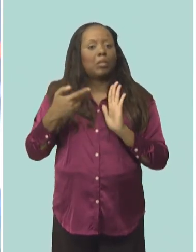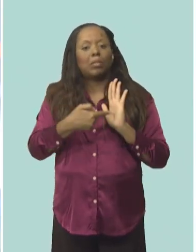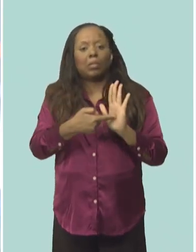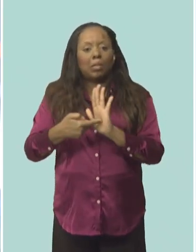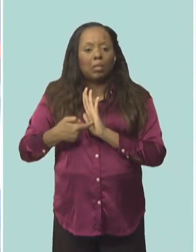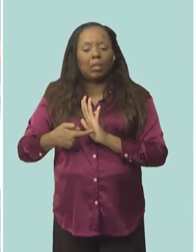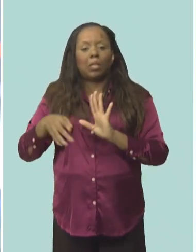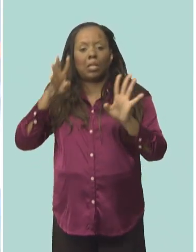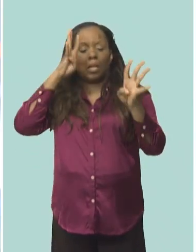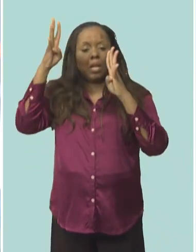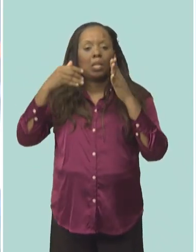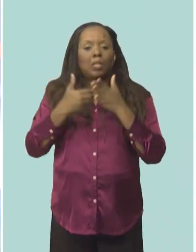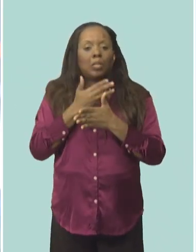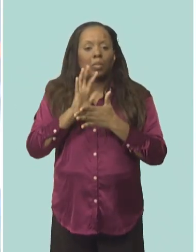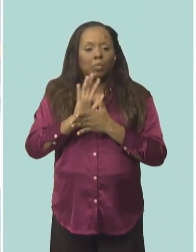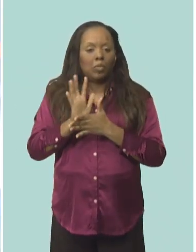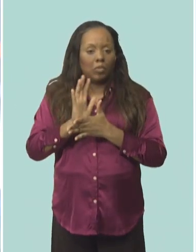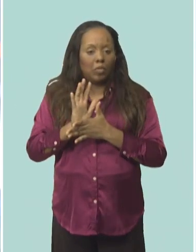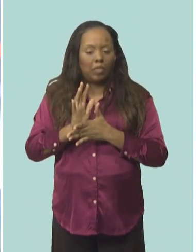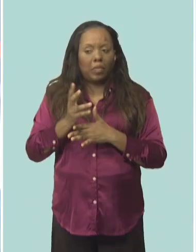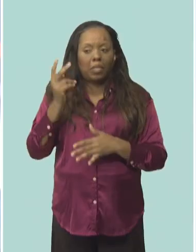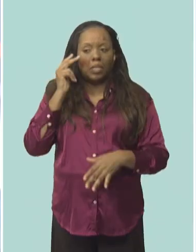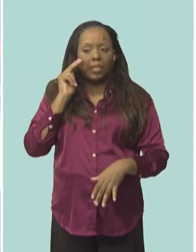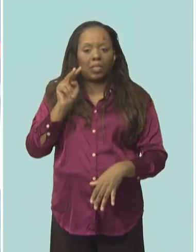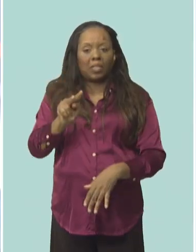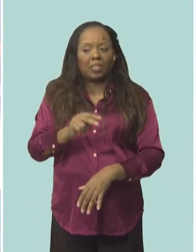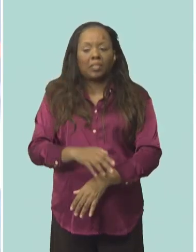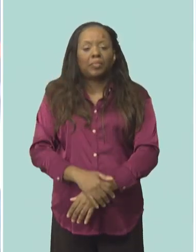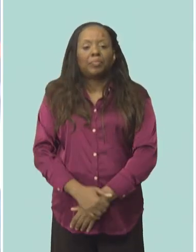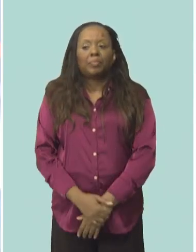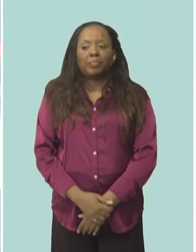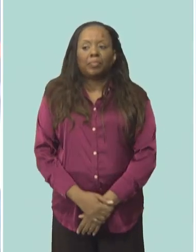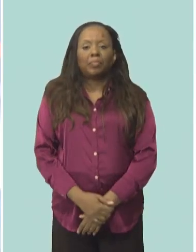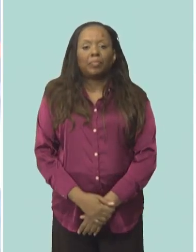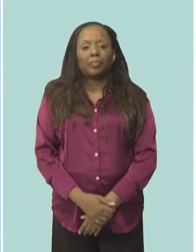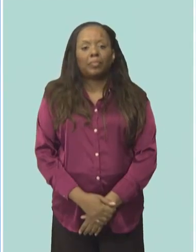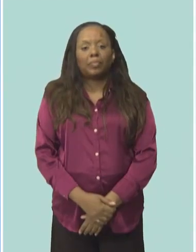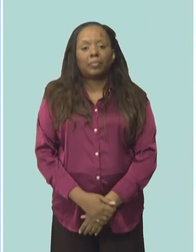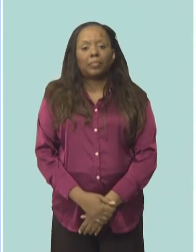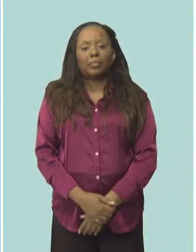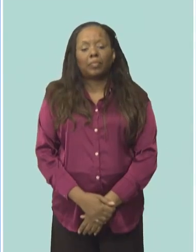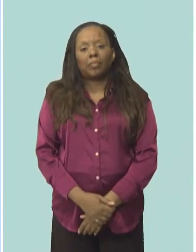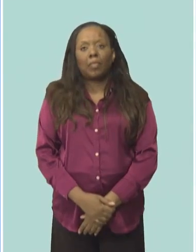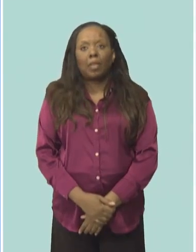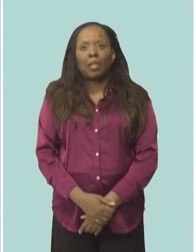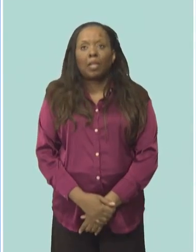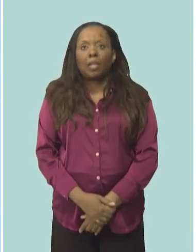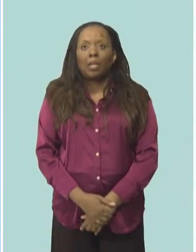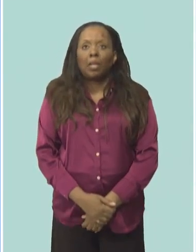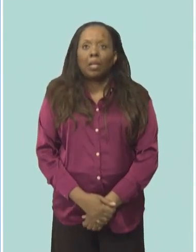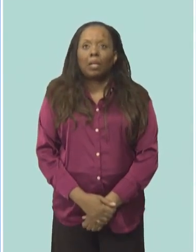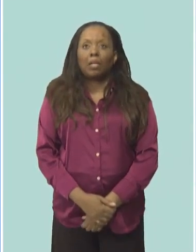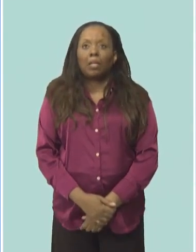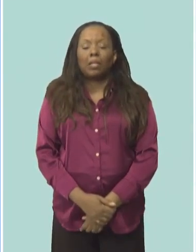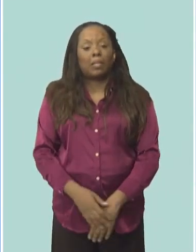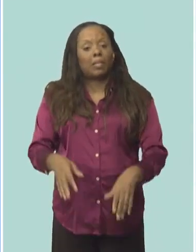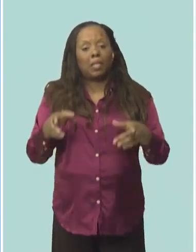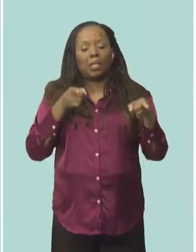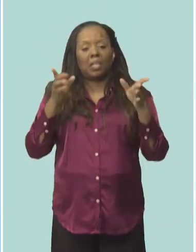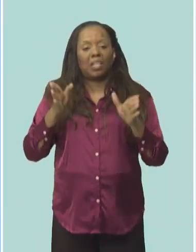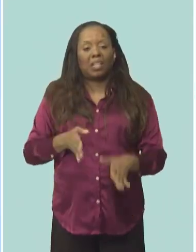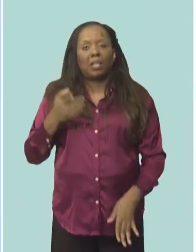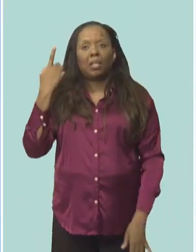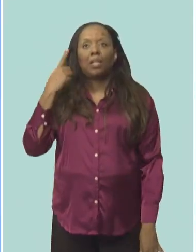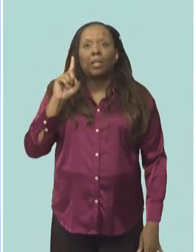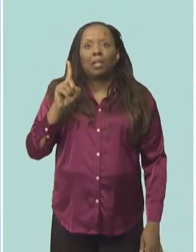creation of a movie. Our reporter Akeem Klinkett tells us more. Executive Director of AnimeCon, Omar